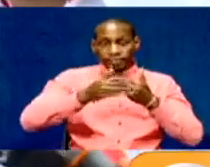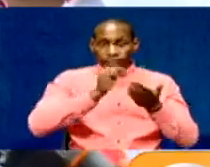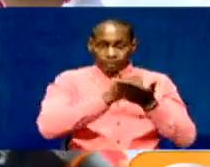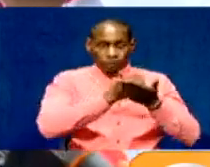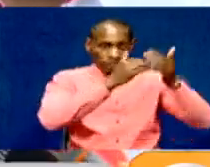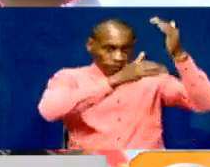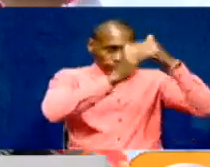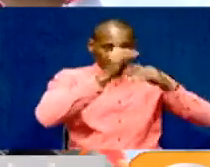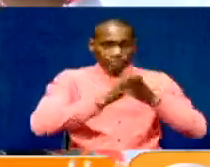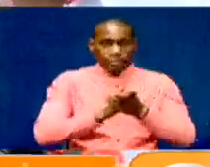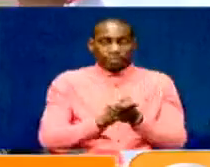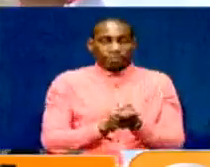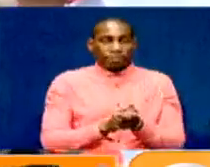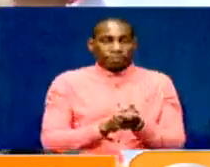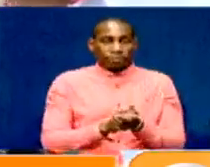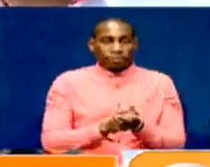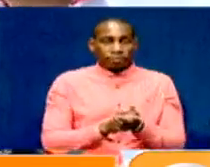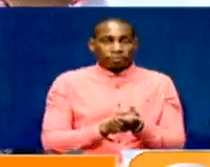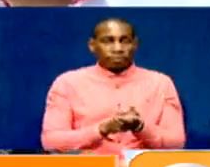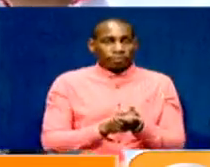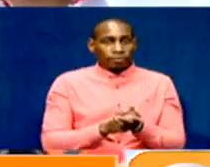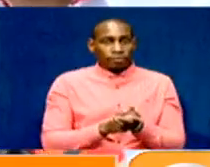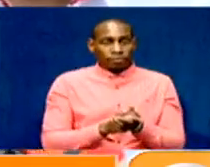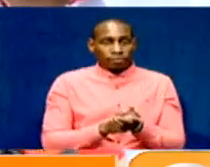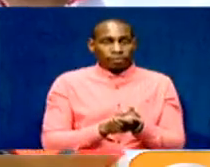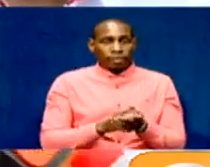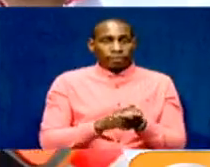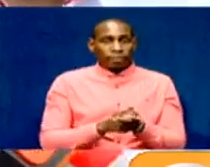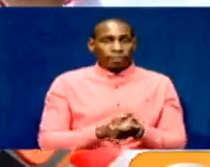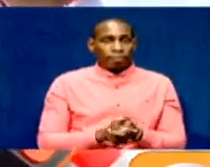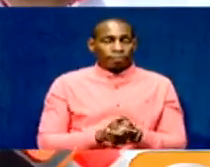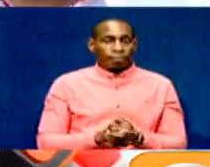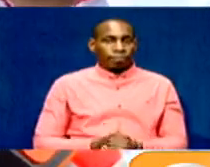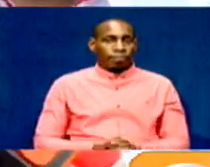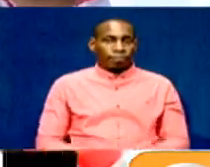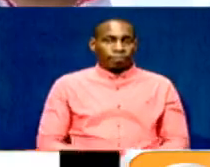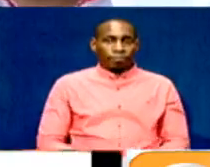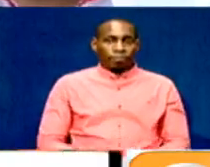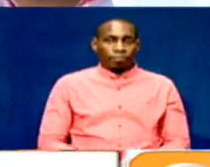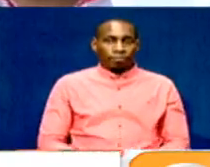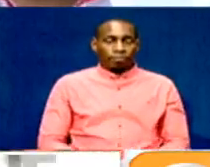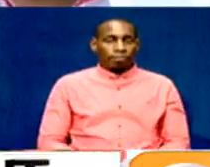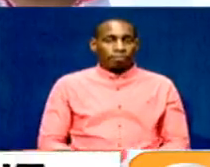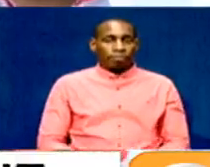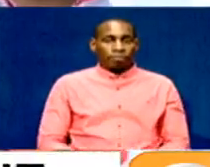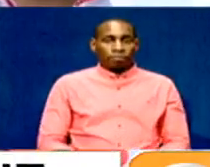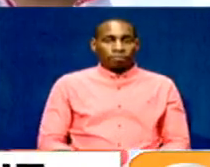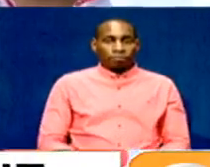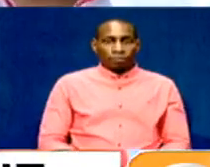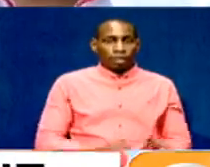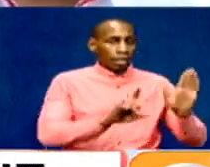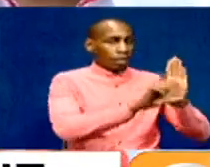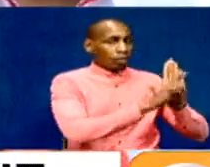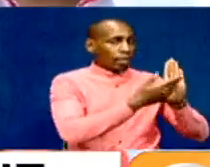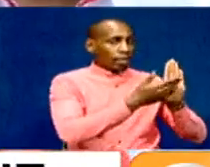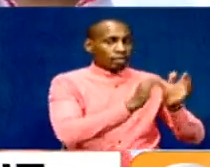the universities and right-size the way we had thought we would have done. The law has not been